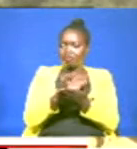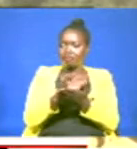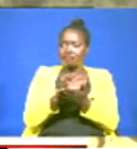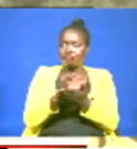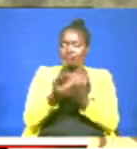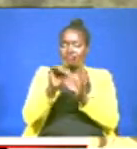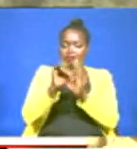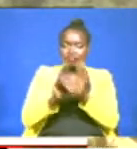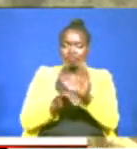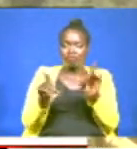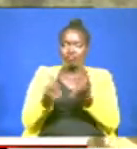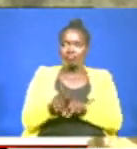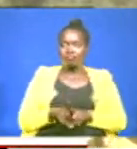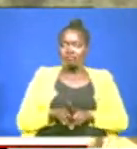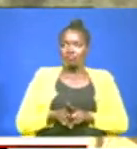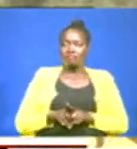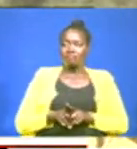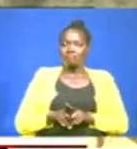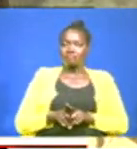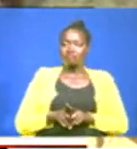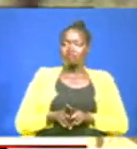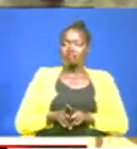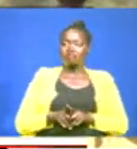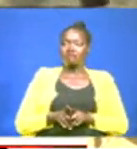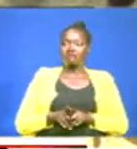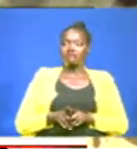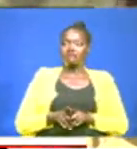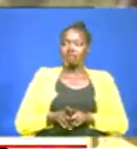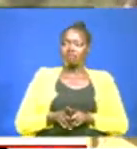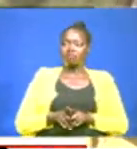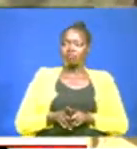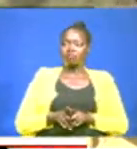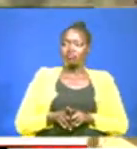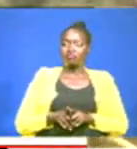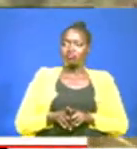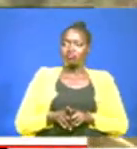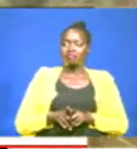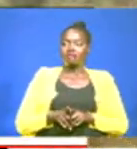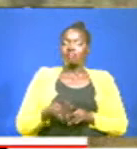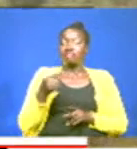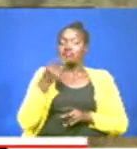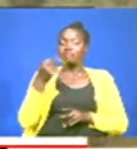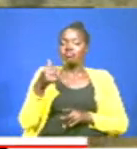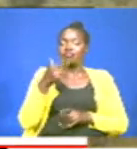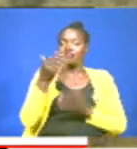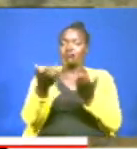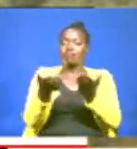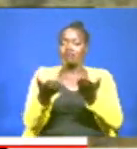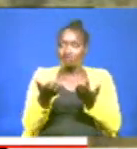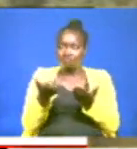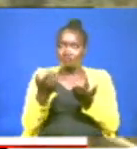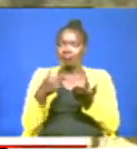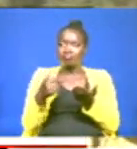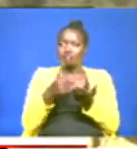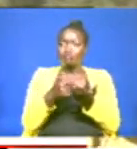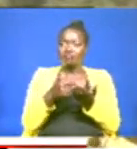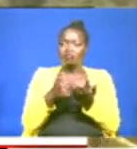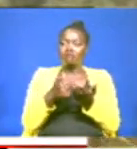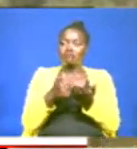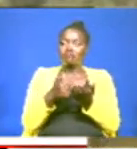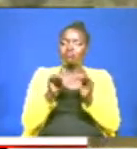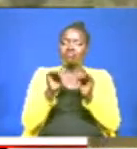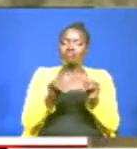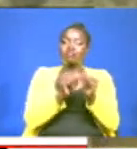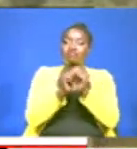identity. That will inform us there is need for us actually to stay